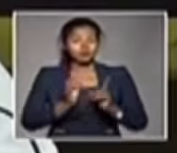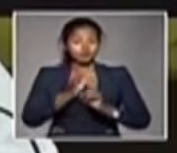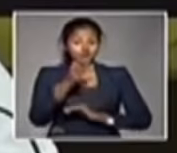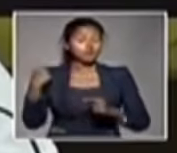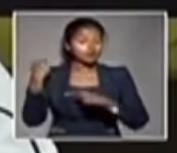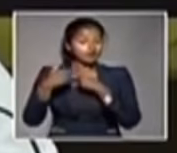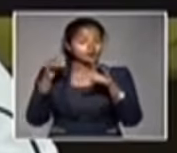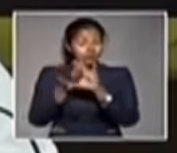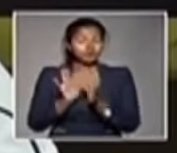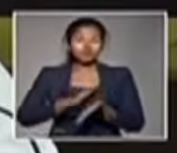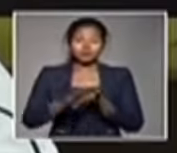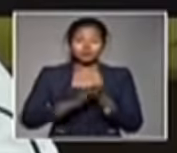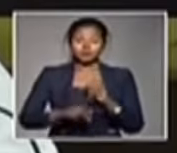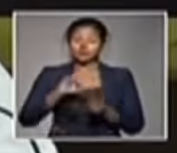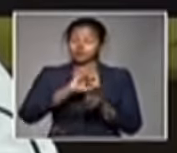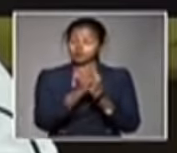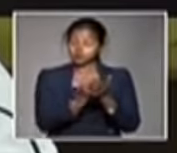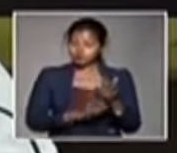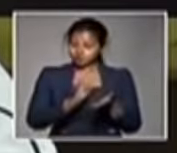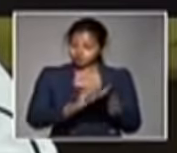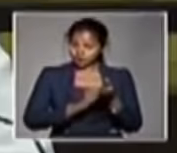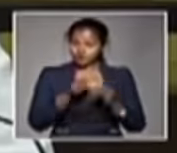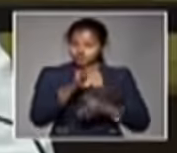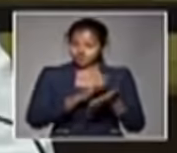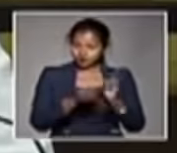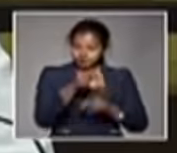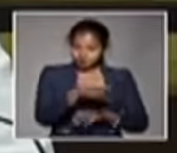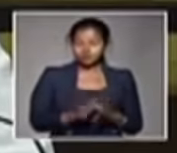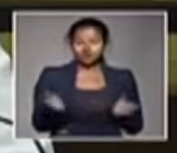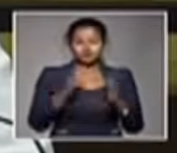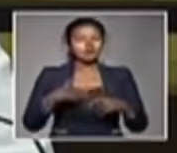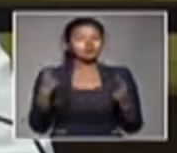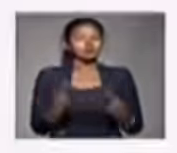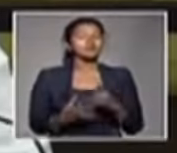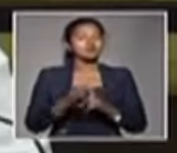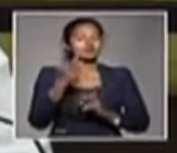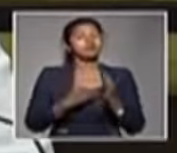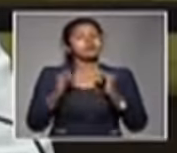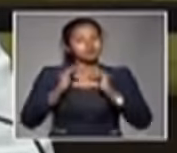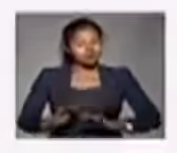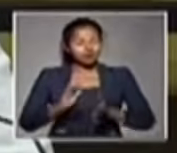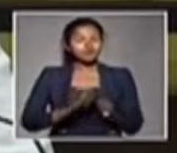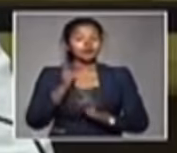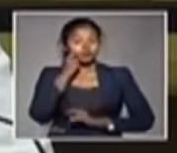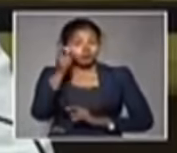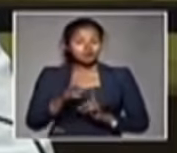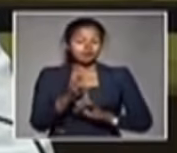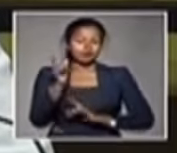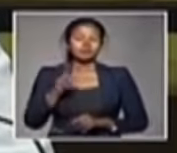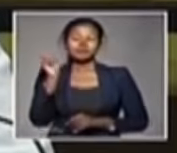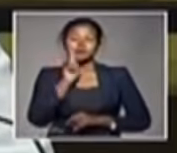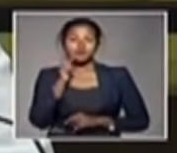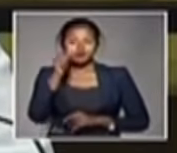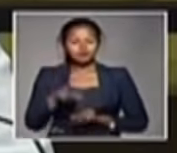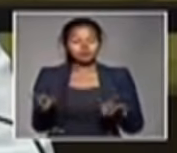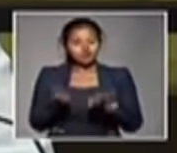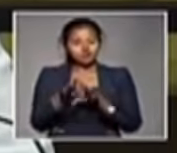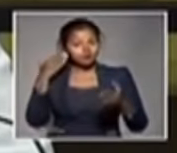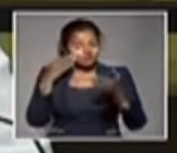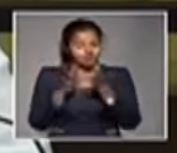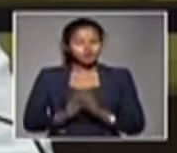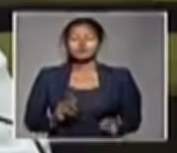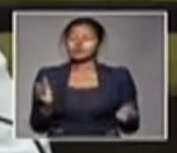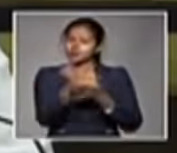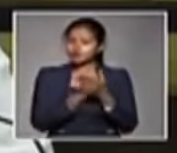who helped draft a constitutional amendment that weakened the powers of his own position. Ranil Wickremesinghe, in a devious manner, transferred all